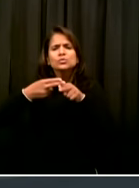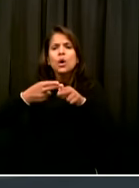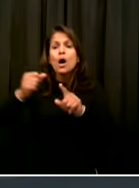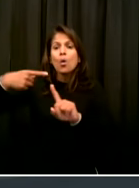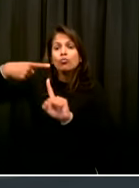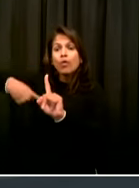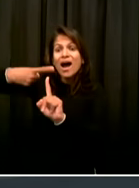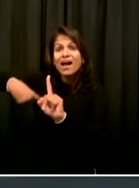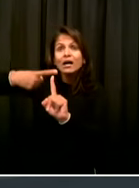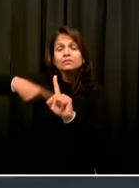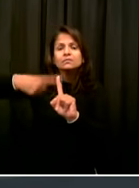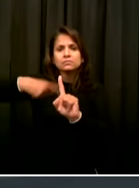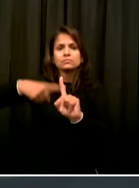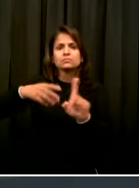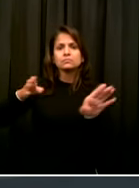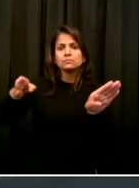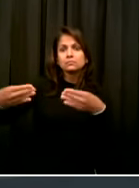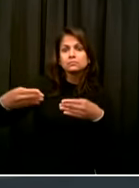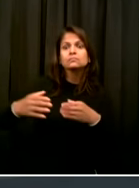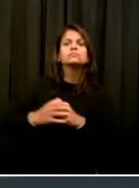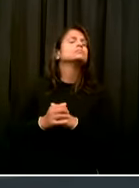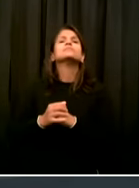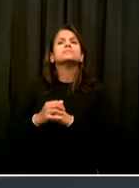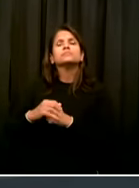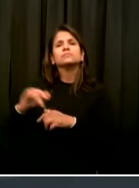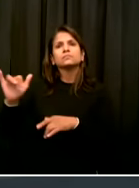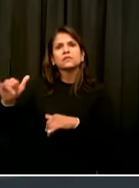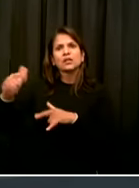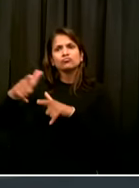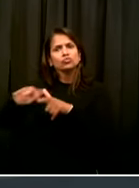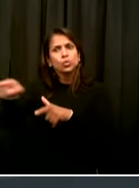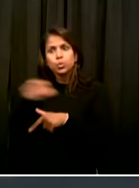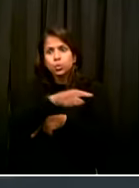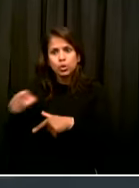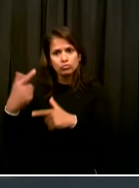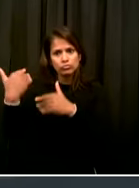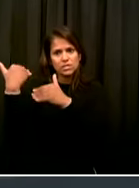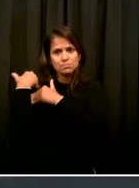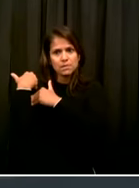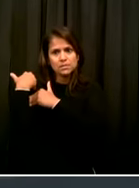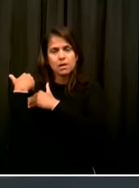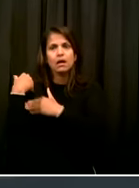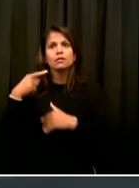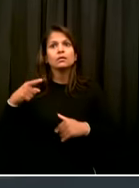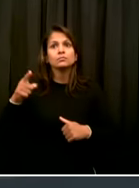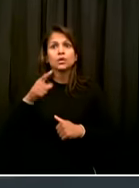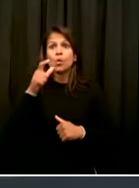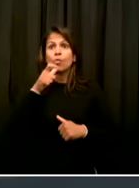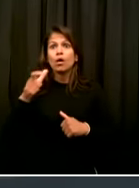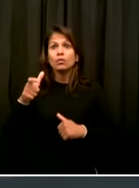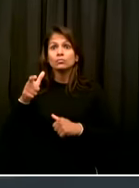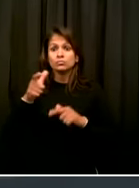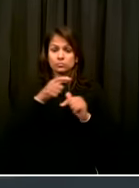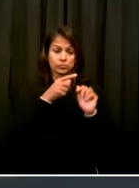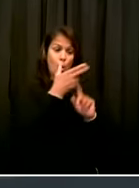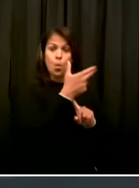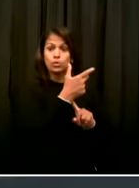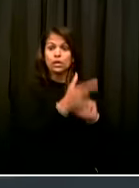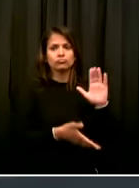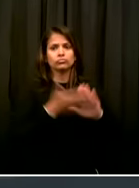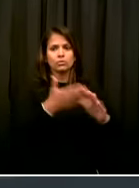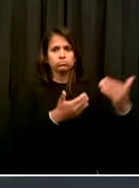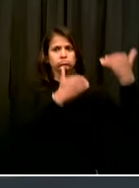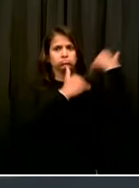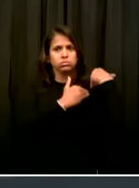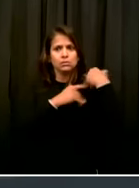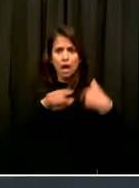and if they don't have that form from the traveler, they should not give them access to their room, period. This is